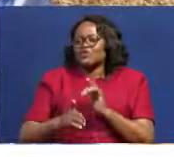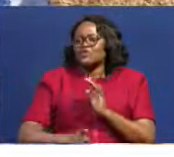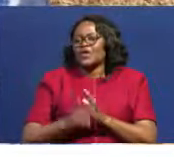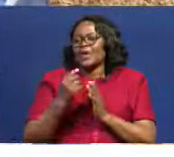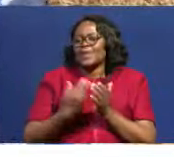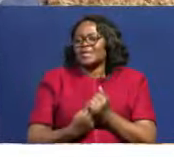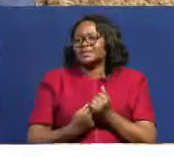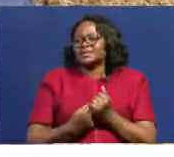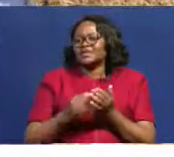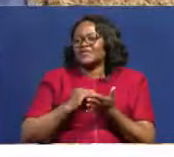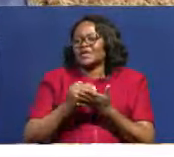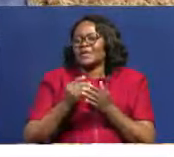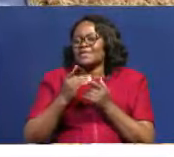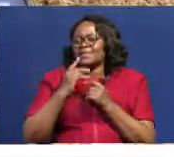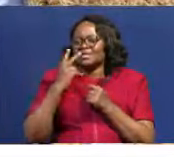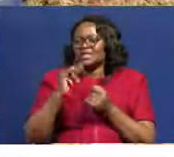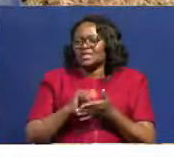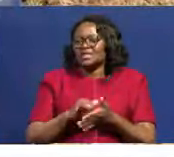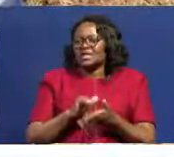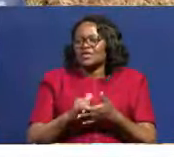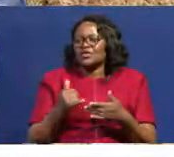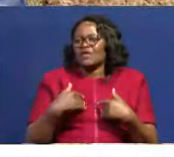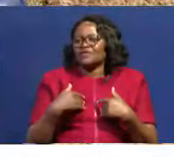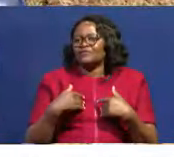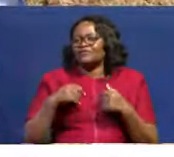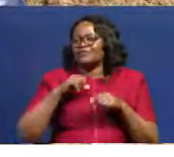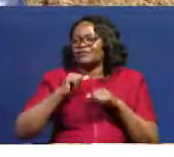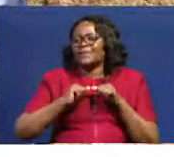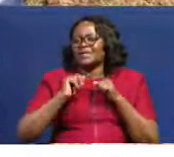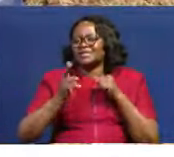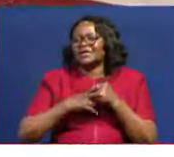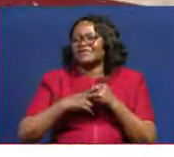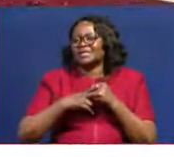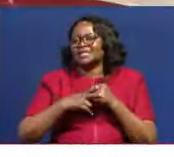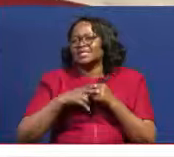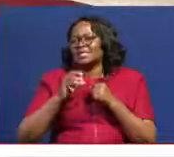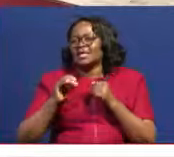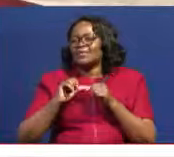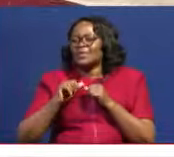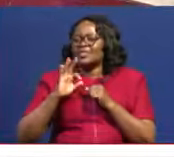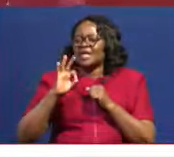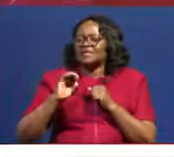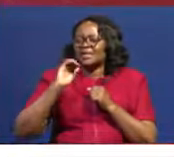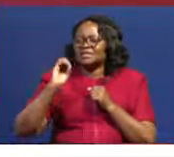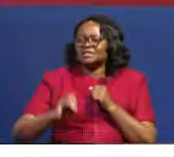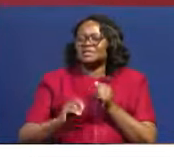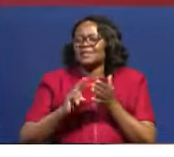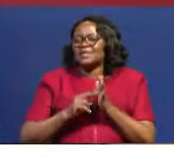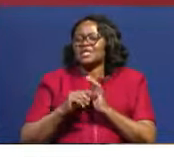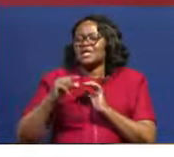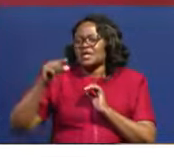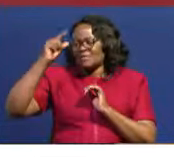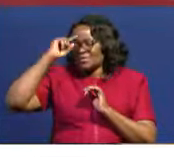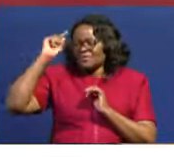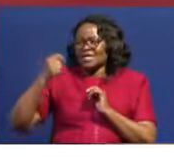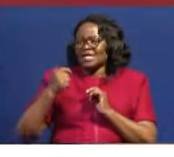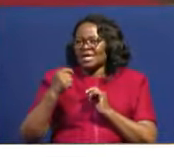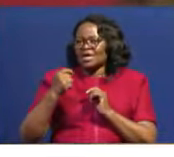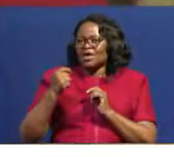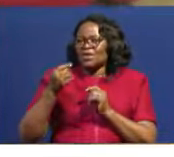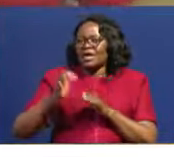funding, probably you'll find yourself maybe at around 700, at around 30%. So GOK and development partners probably will